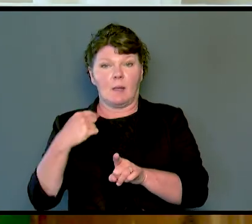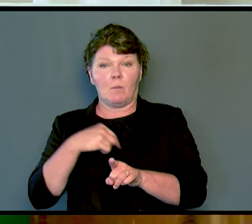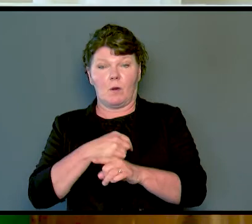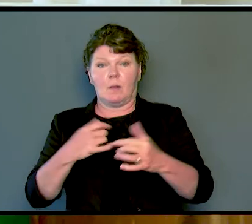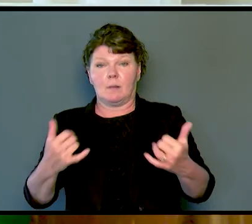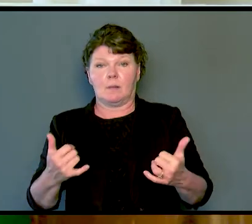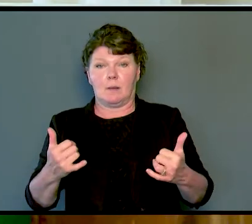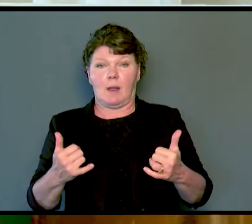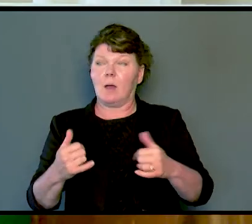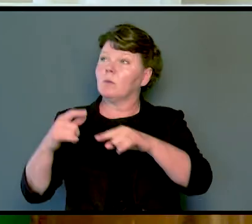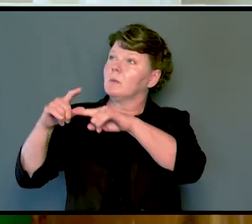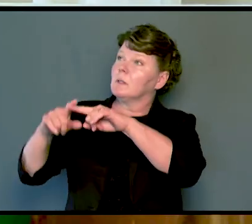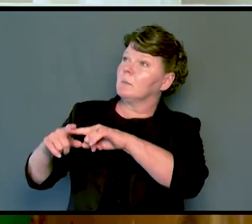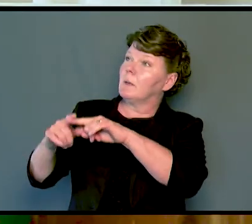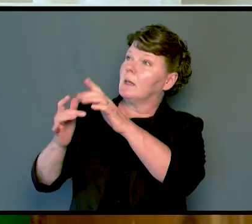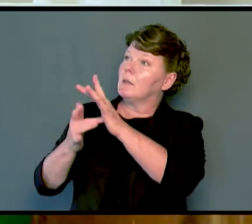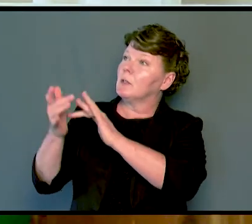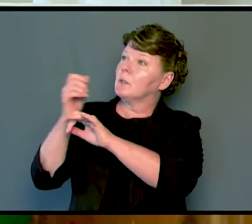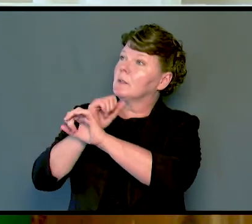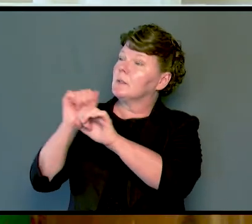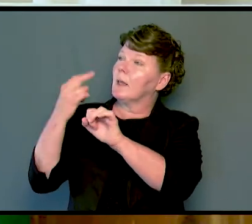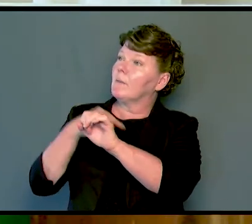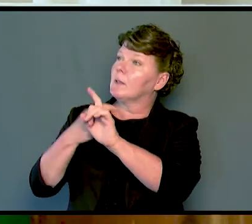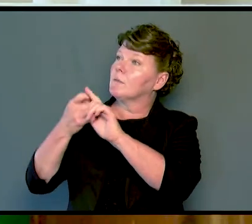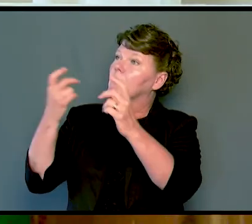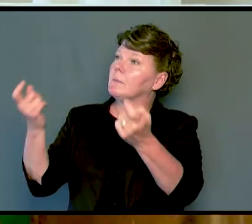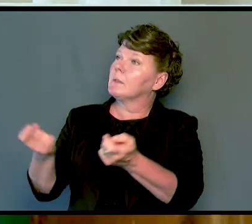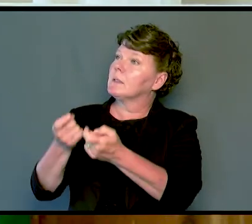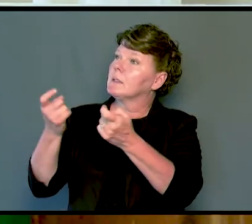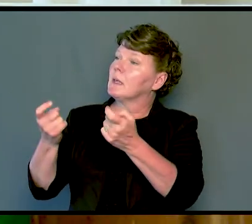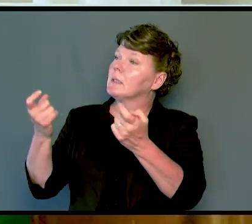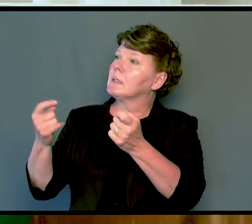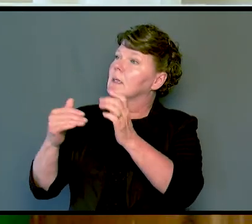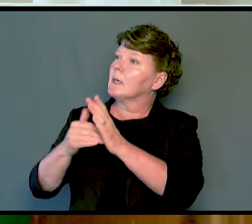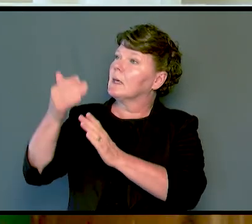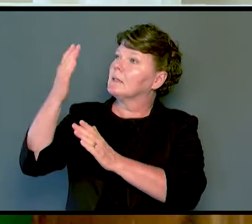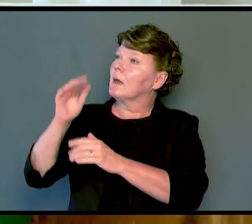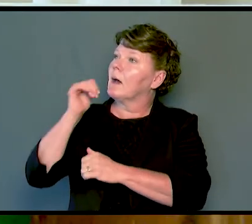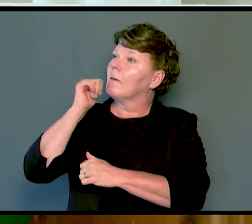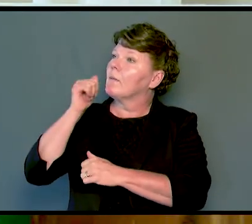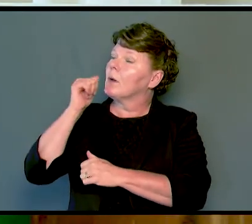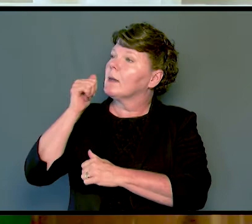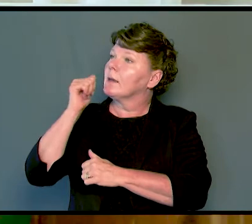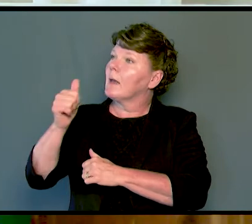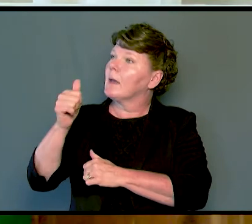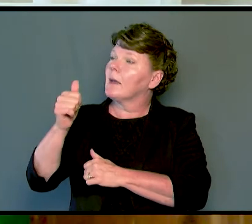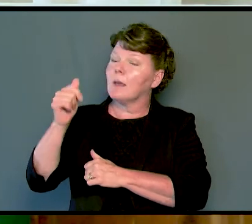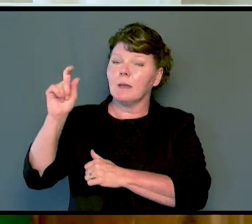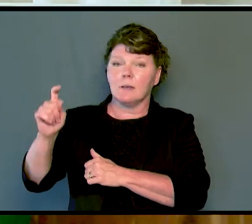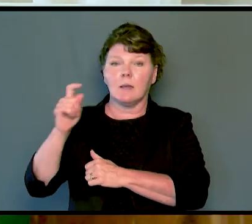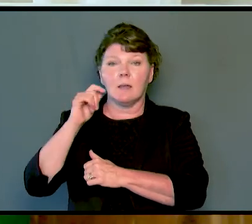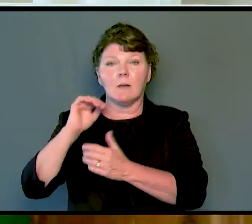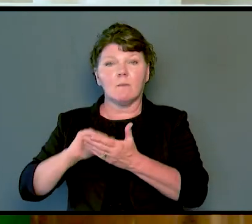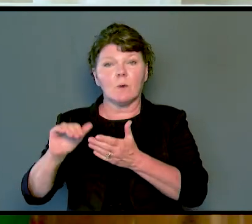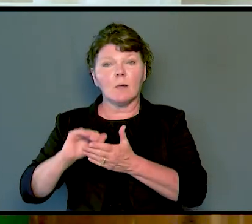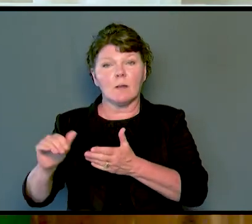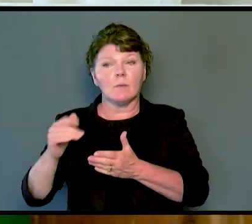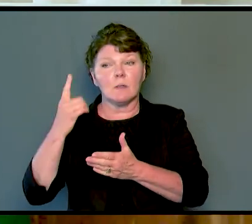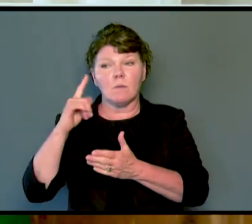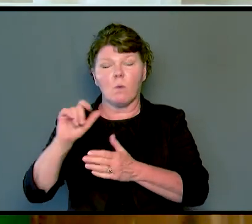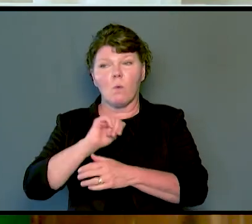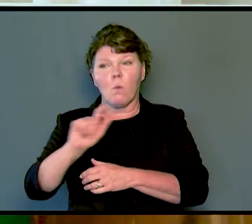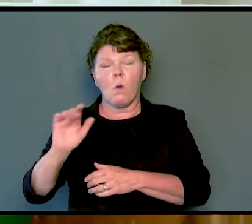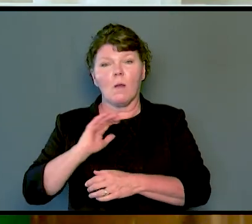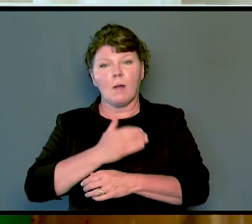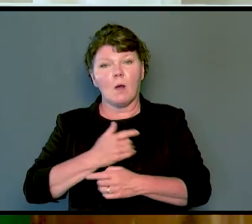totally dependent on Jesus to save us from our sins. We sin against God every day. We need forgiveness for